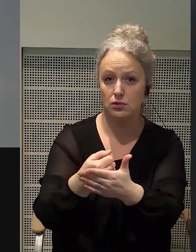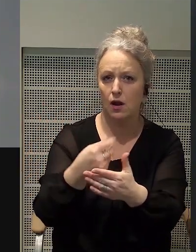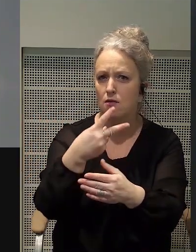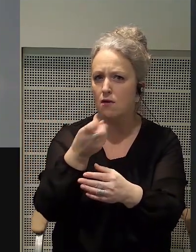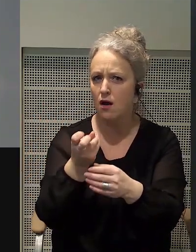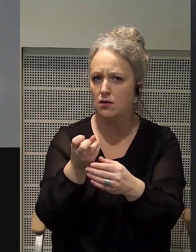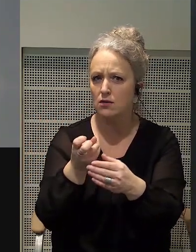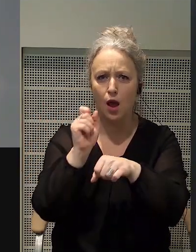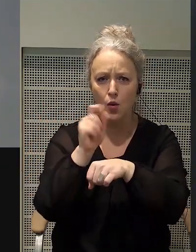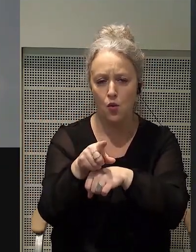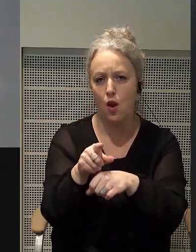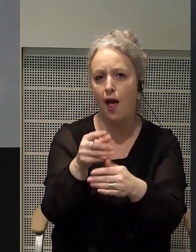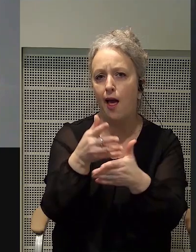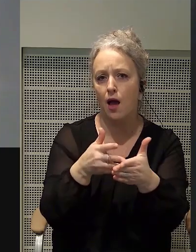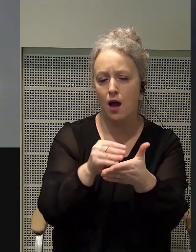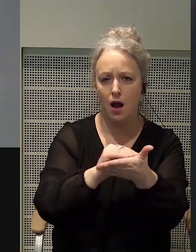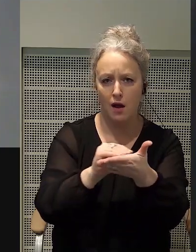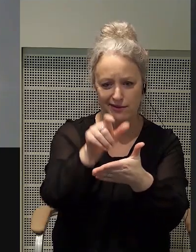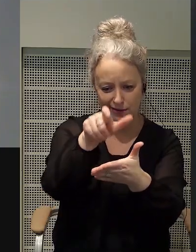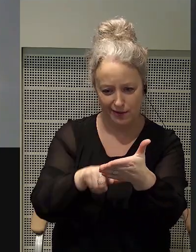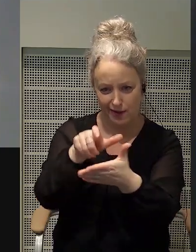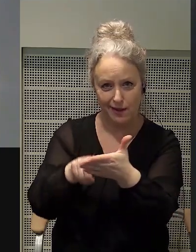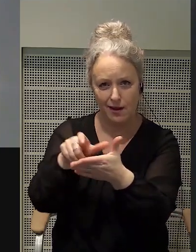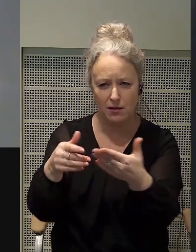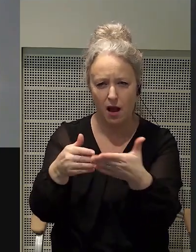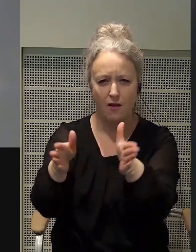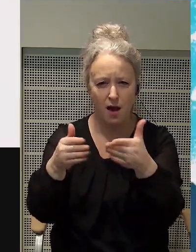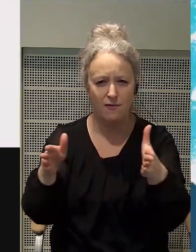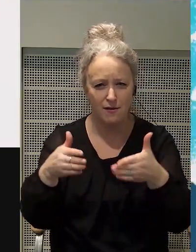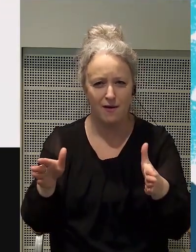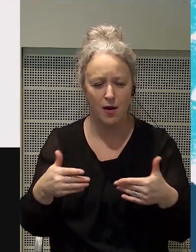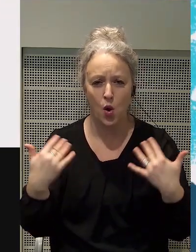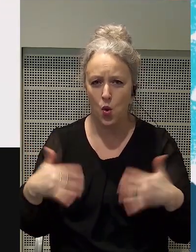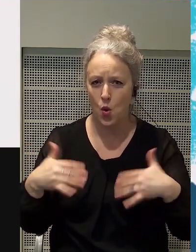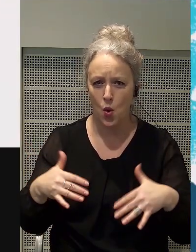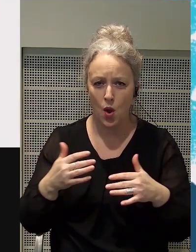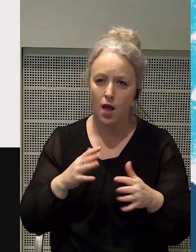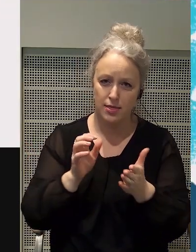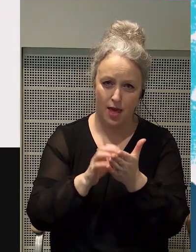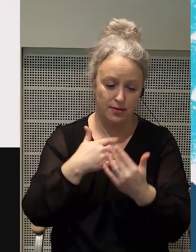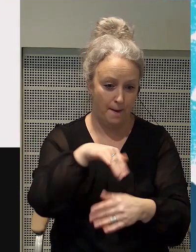that are having impact in the lives of many people living with CDG.